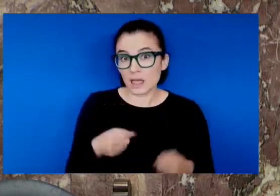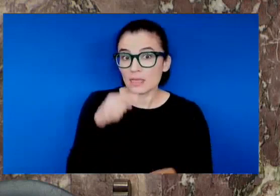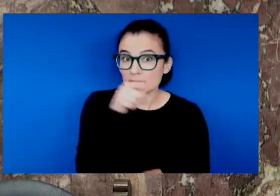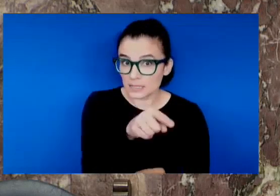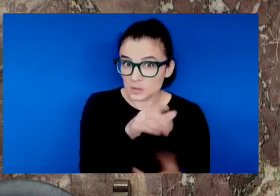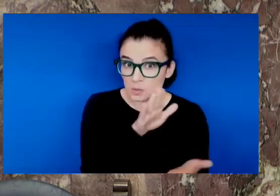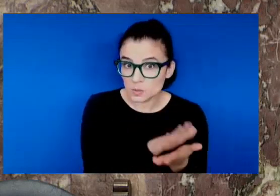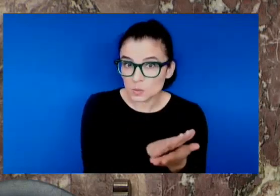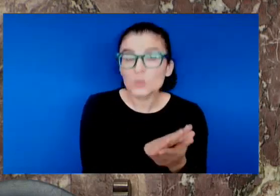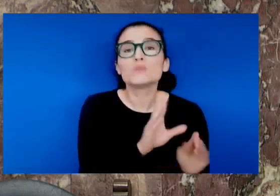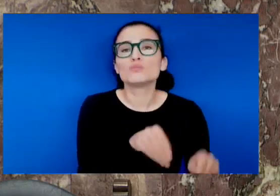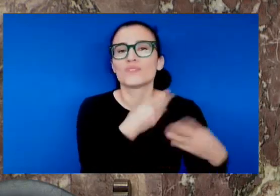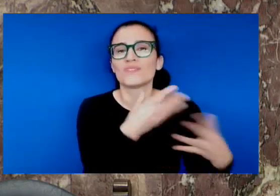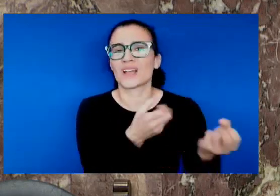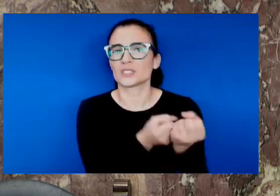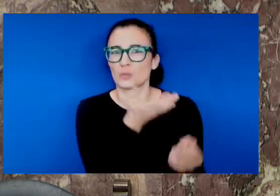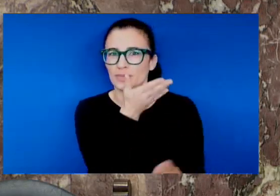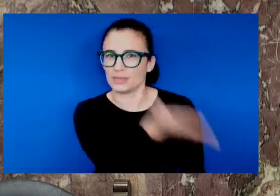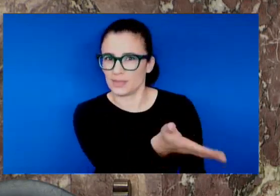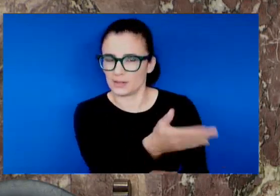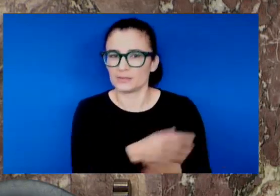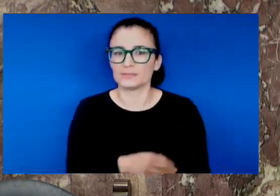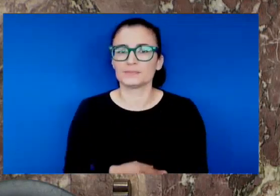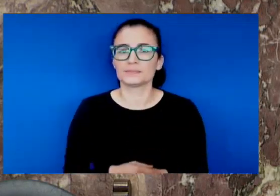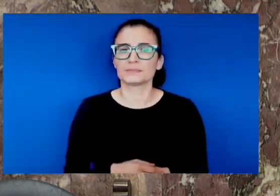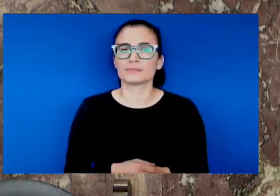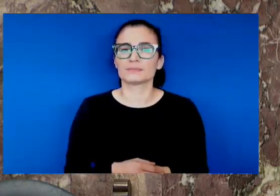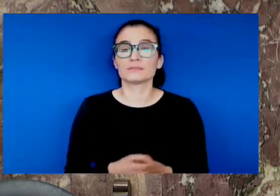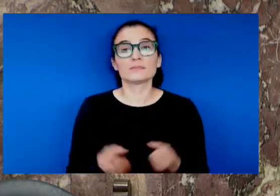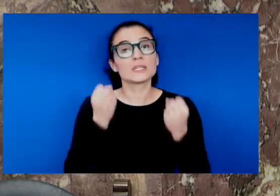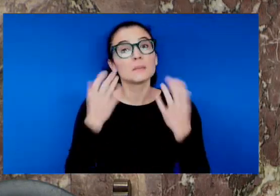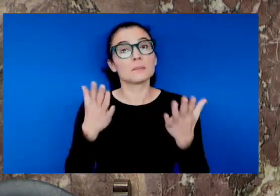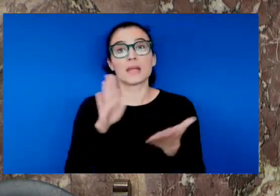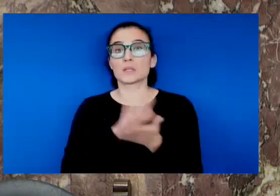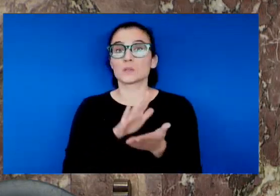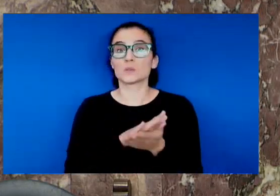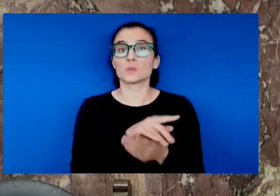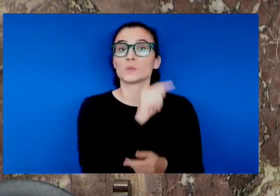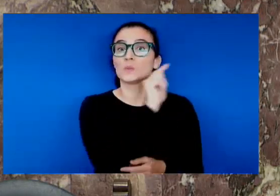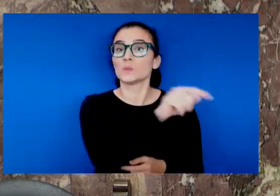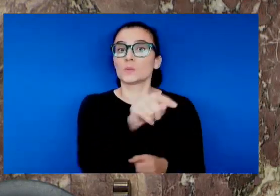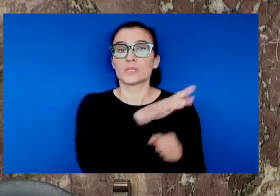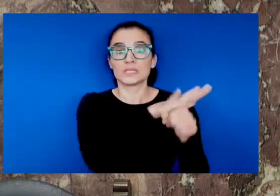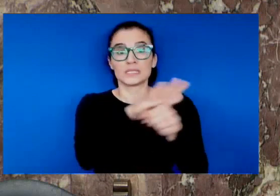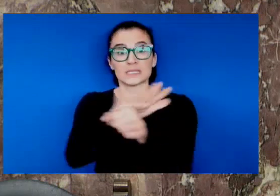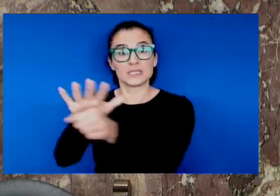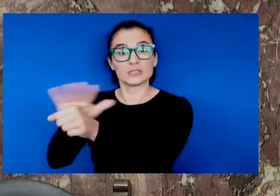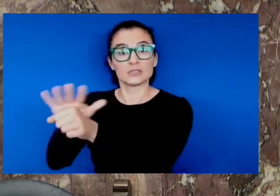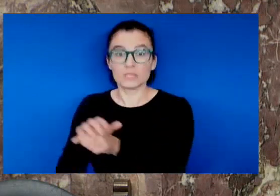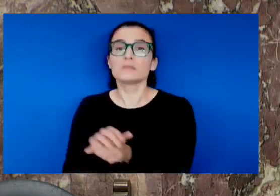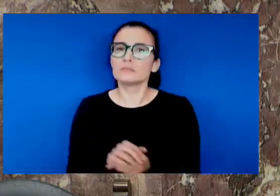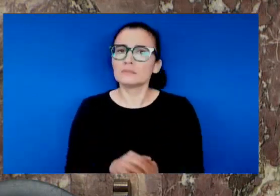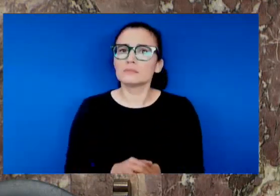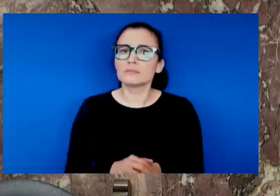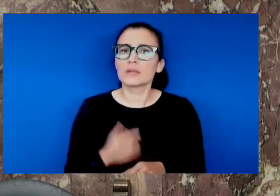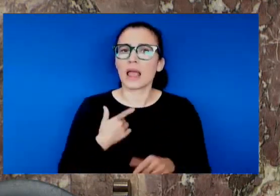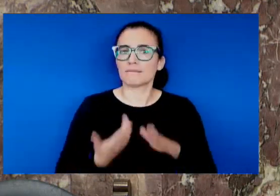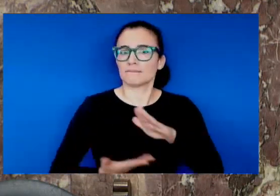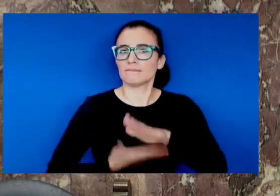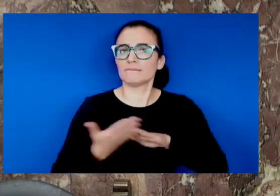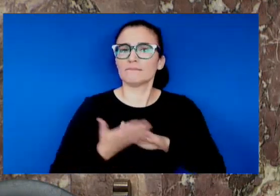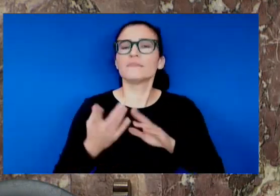school districts who operate the Preventure program, which is specifically designed to